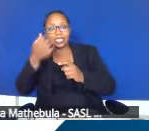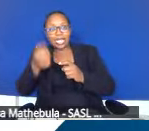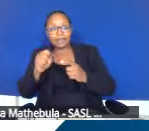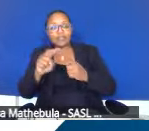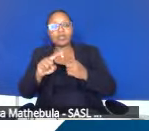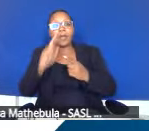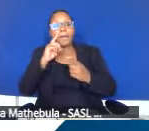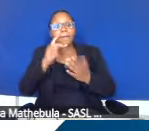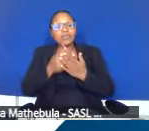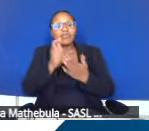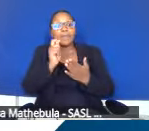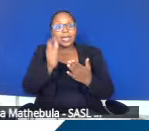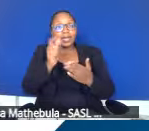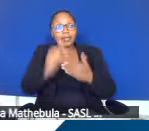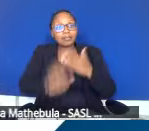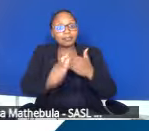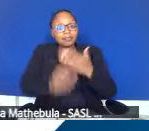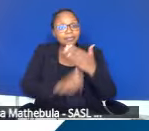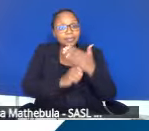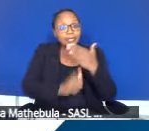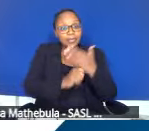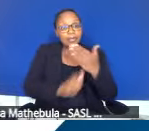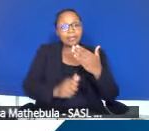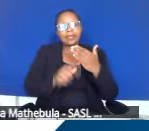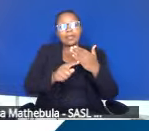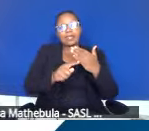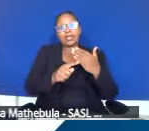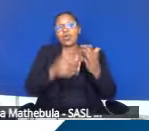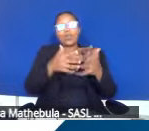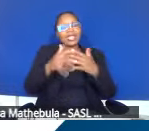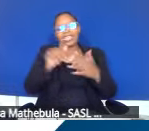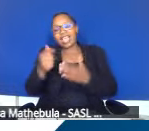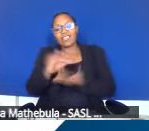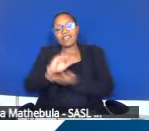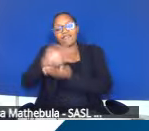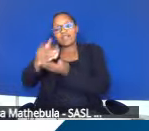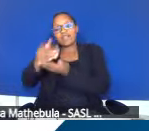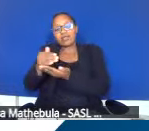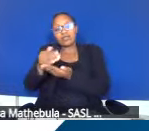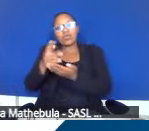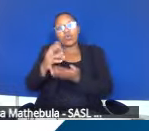the similar provisions of other countries.